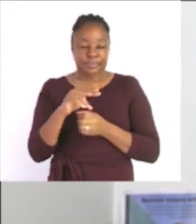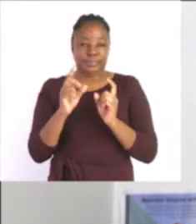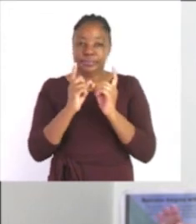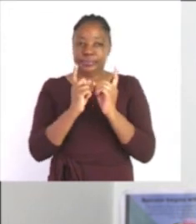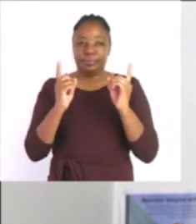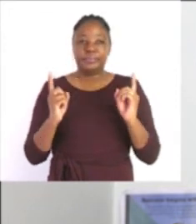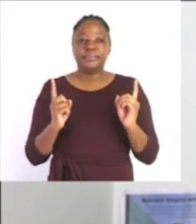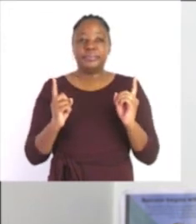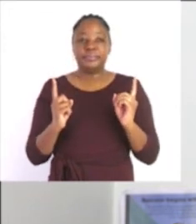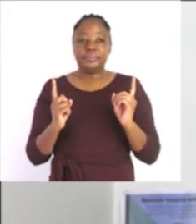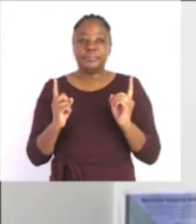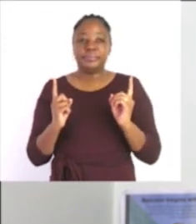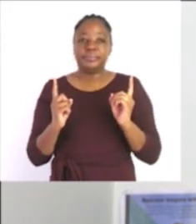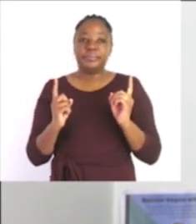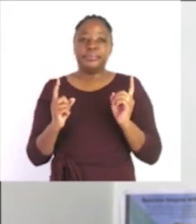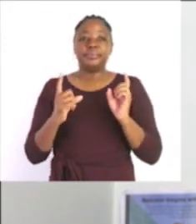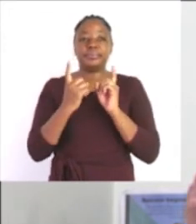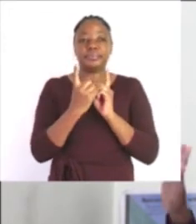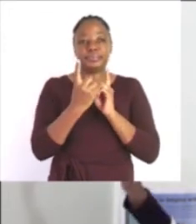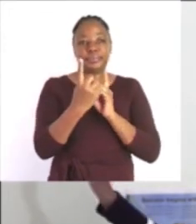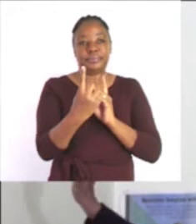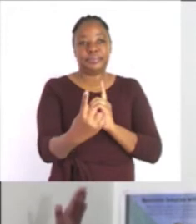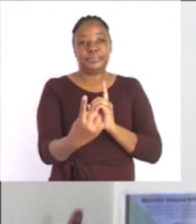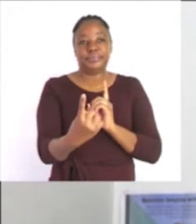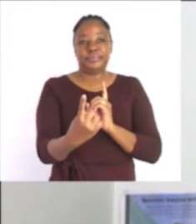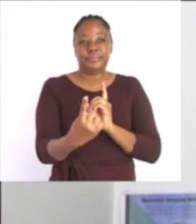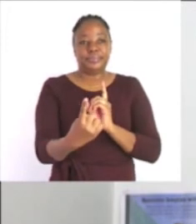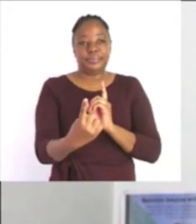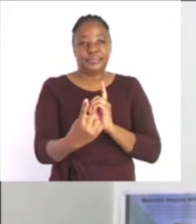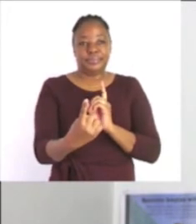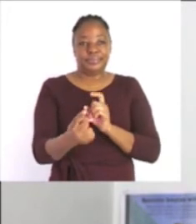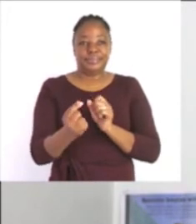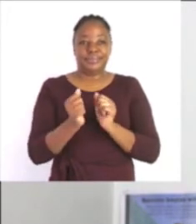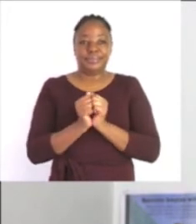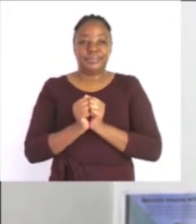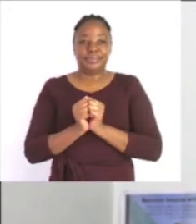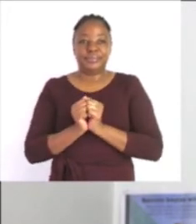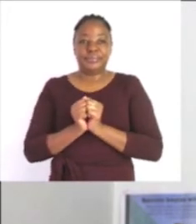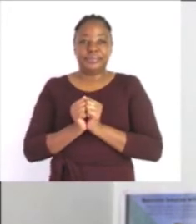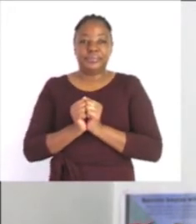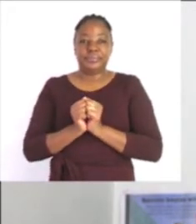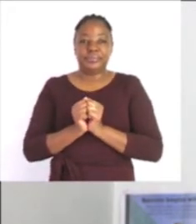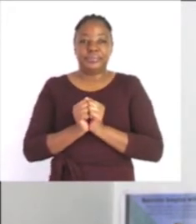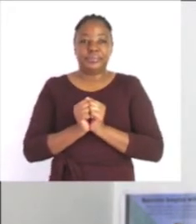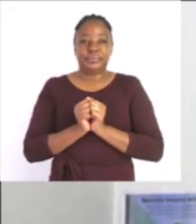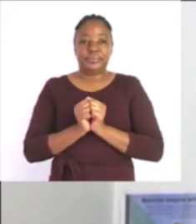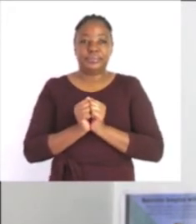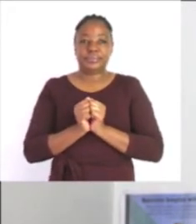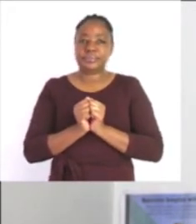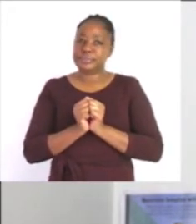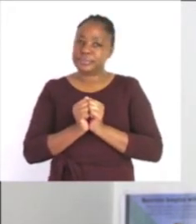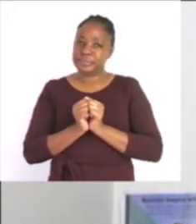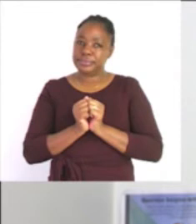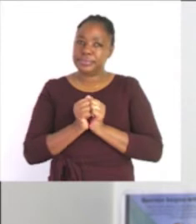distancing by checking in front of you and beside you as well. But I wonder,